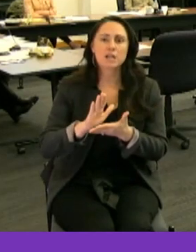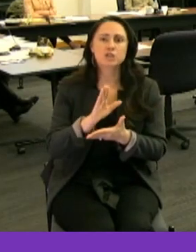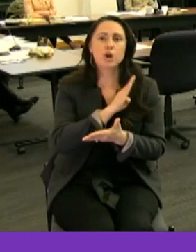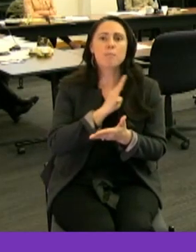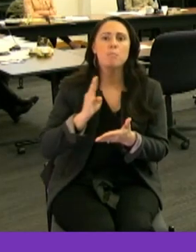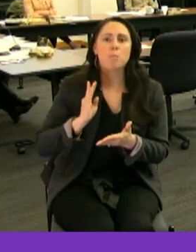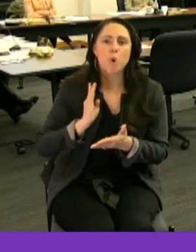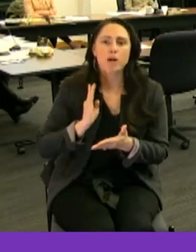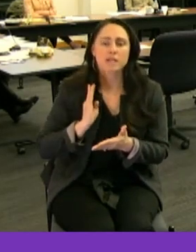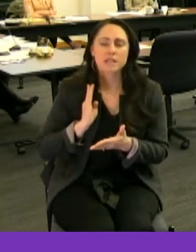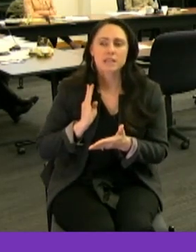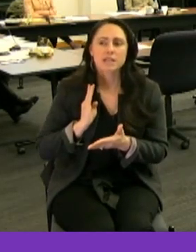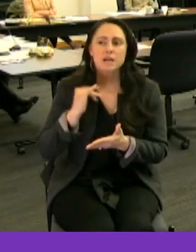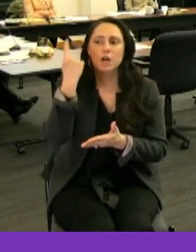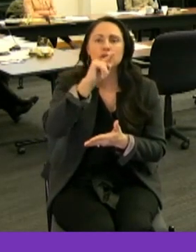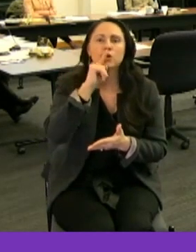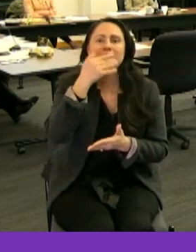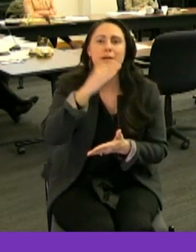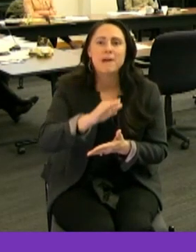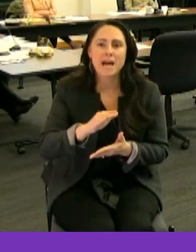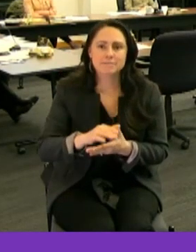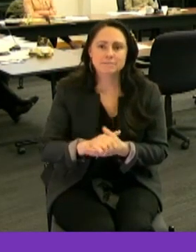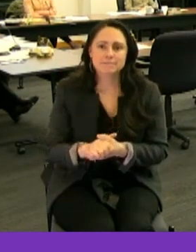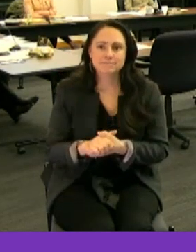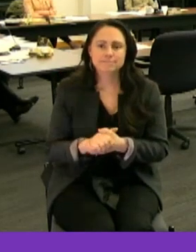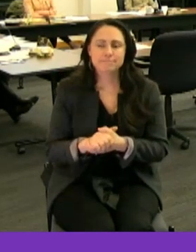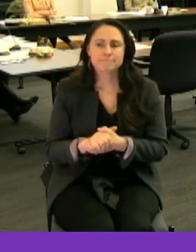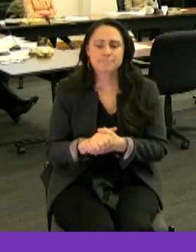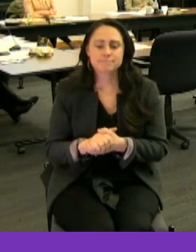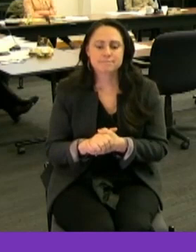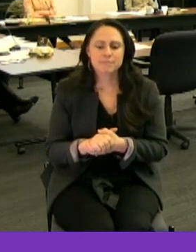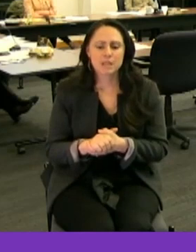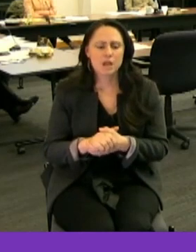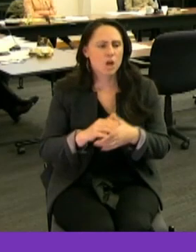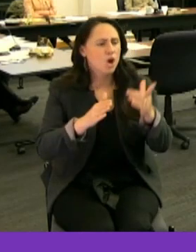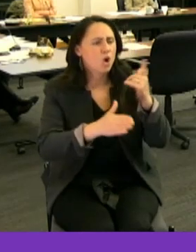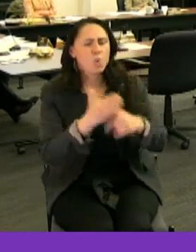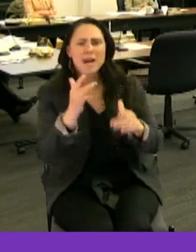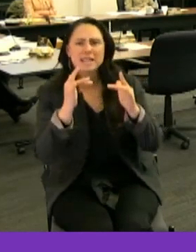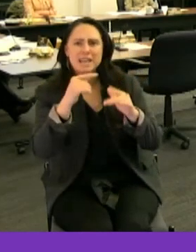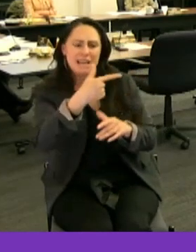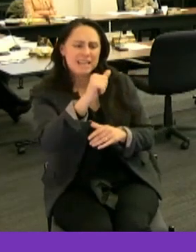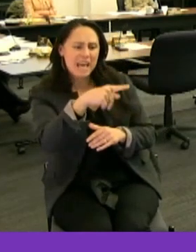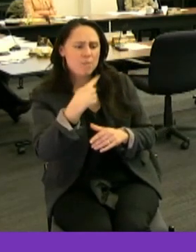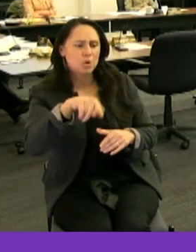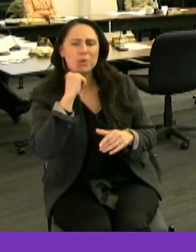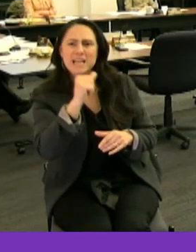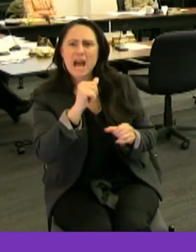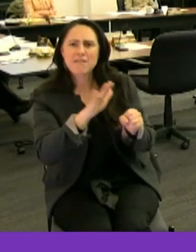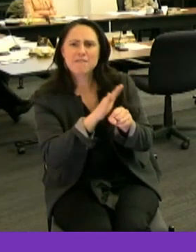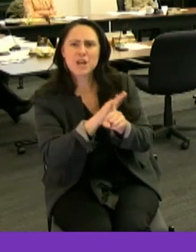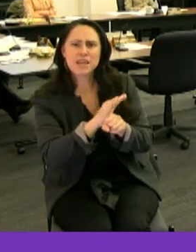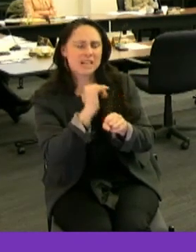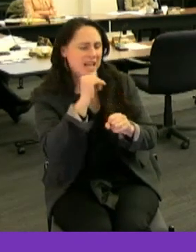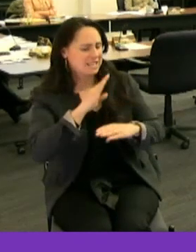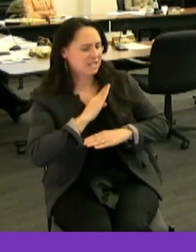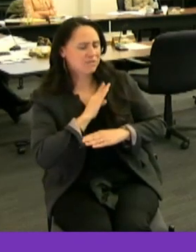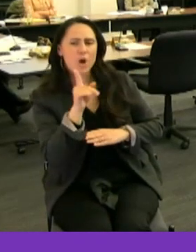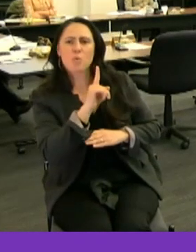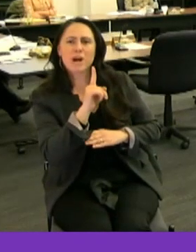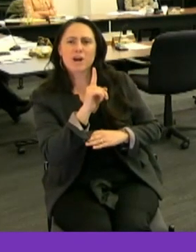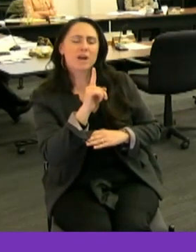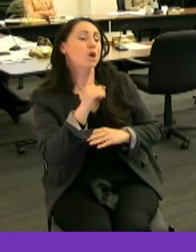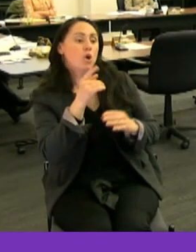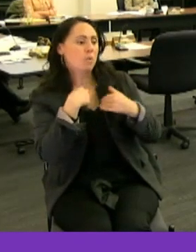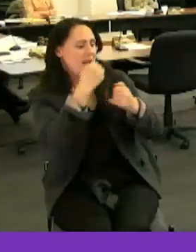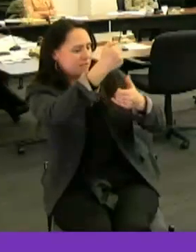board look really bad. What gap are we not filling? Where is this going to plug a hole? That's what I'm confused about.